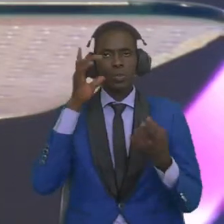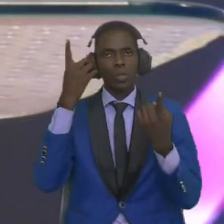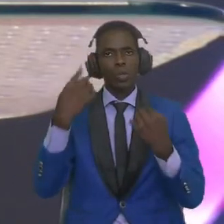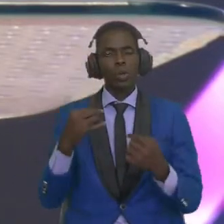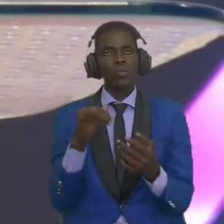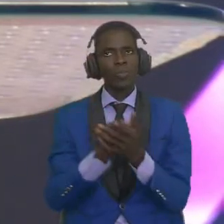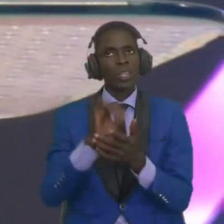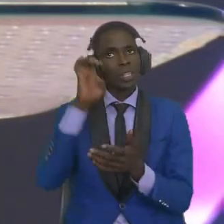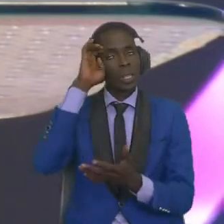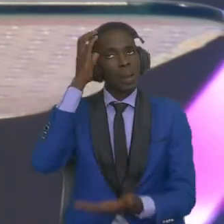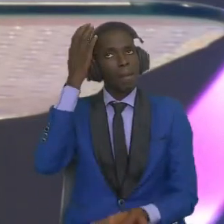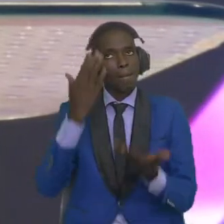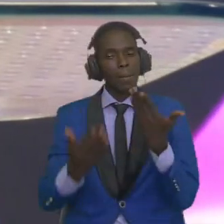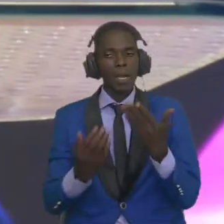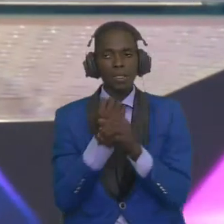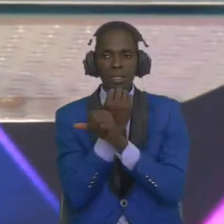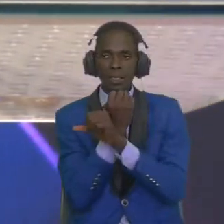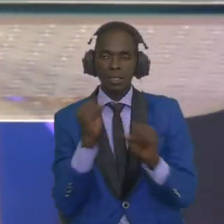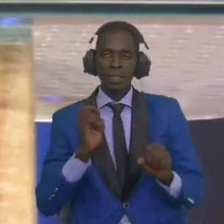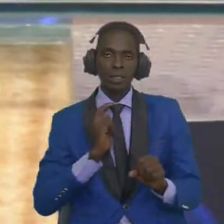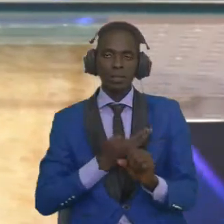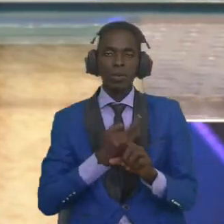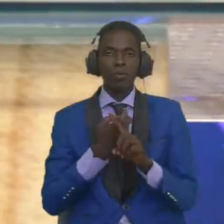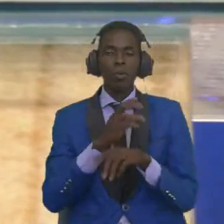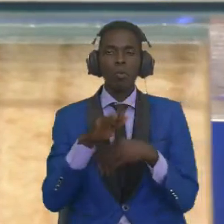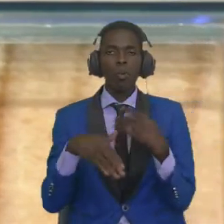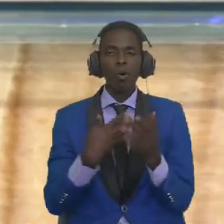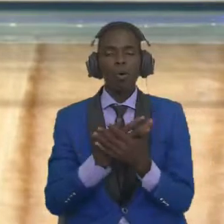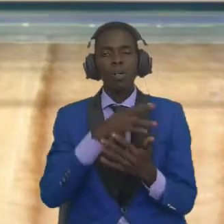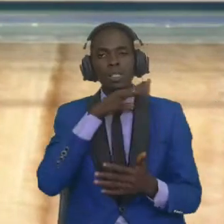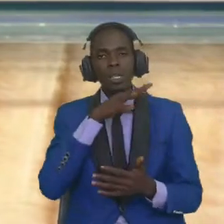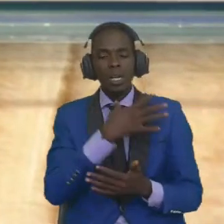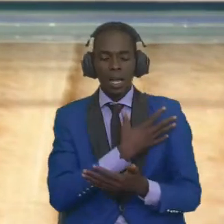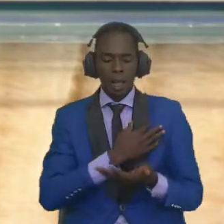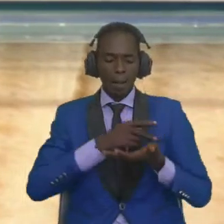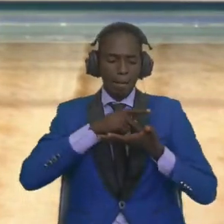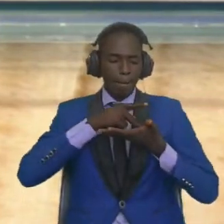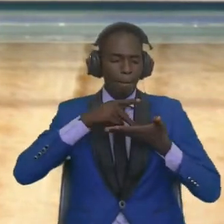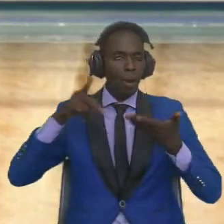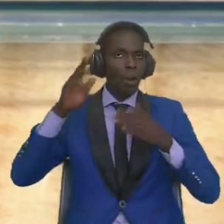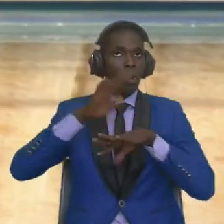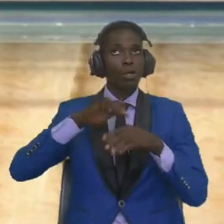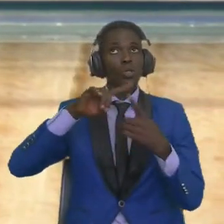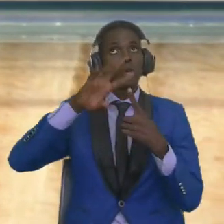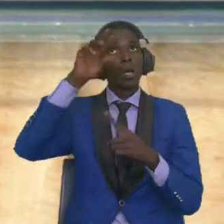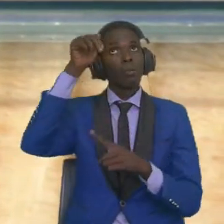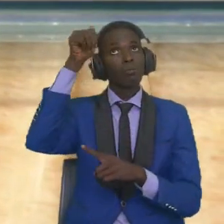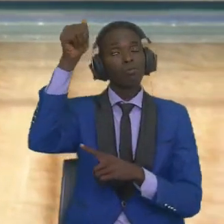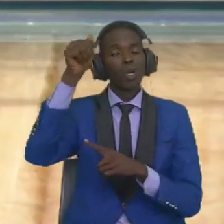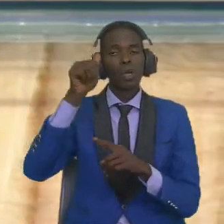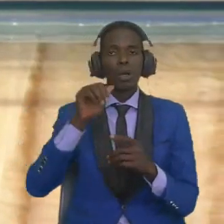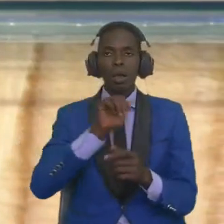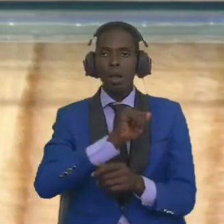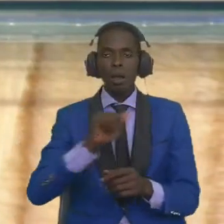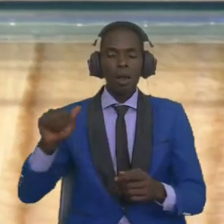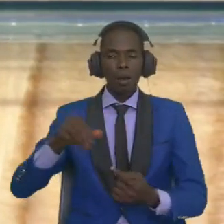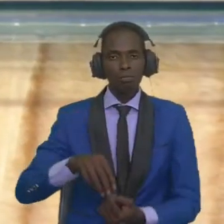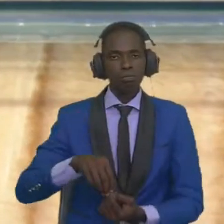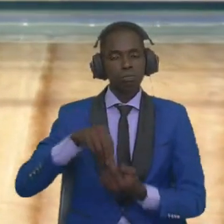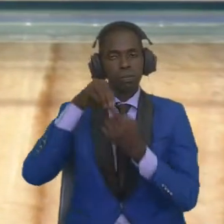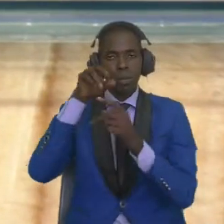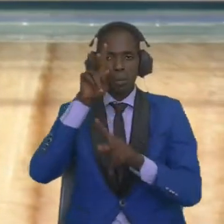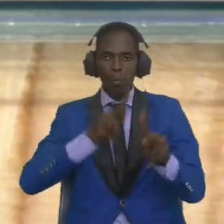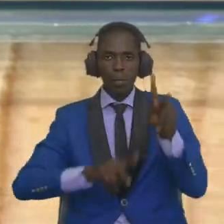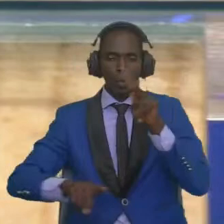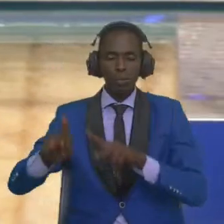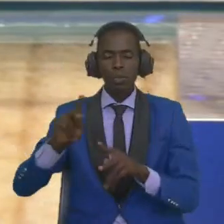all iniquity and then purify unto himself a peculiar people, zealous of